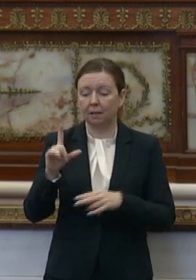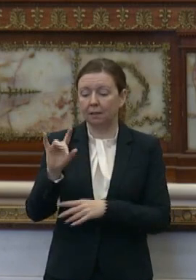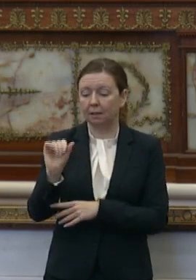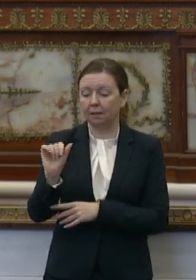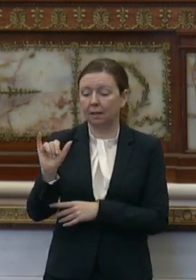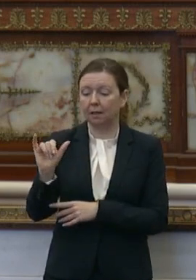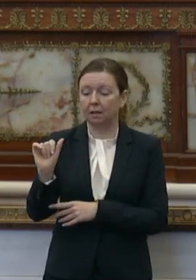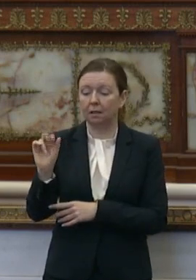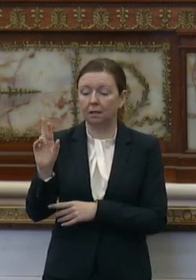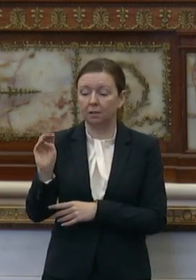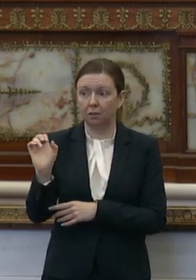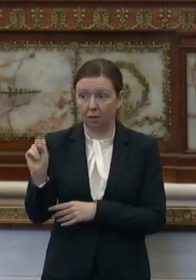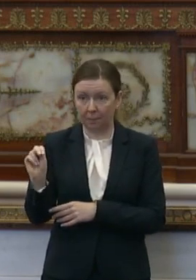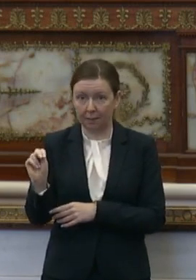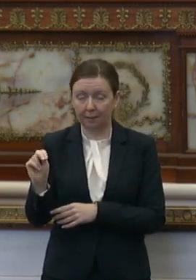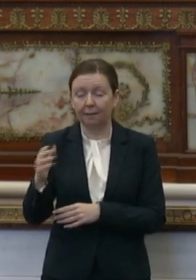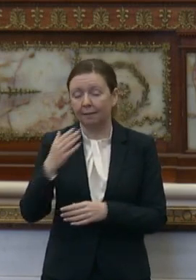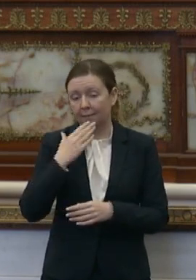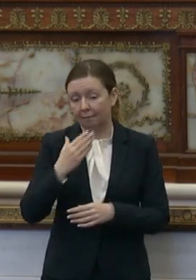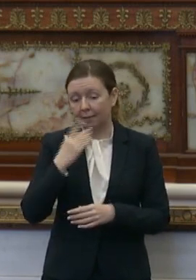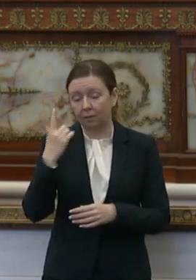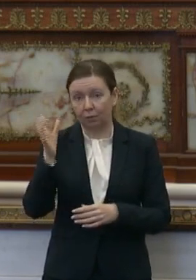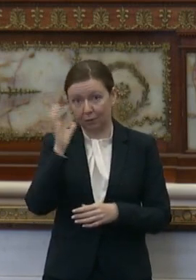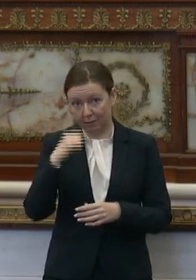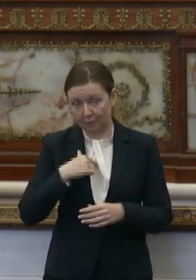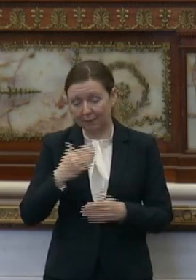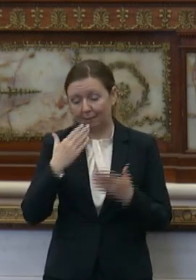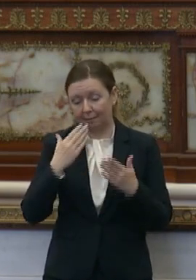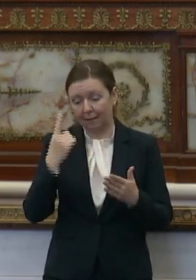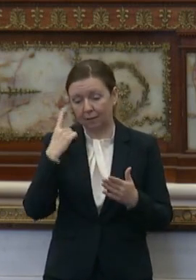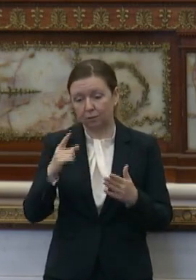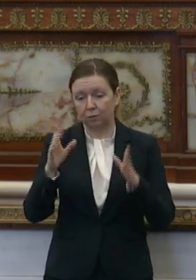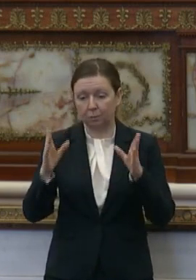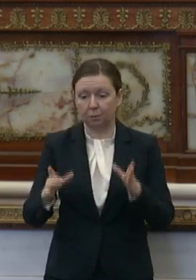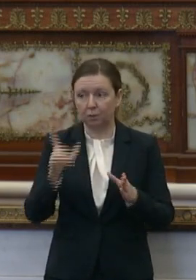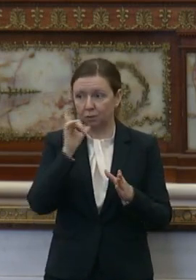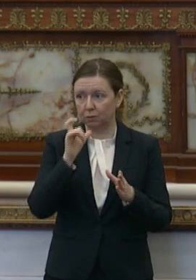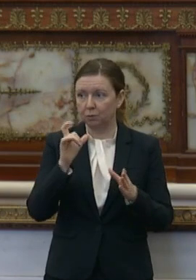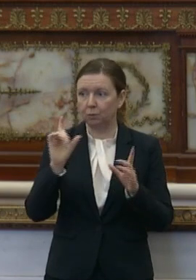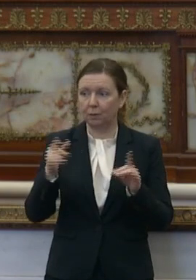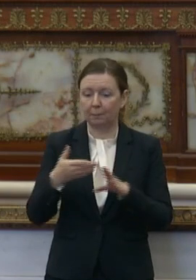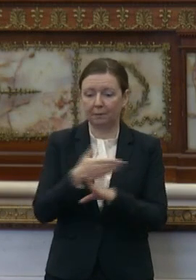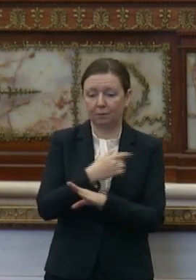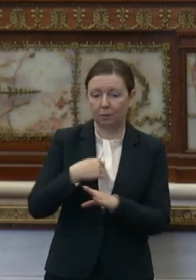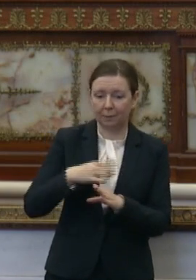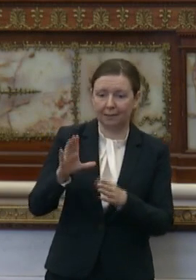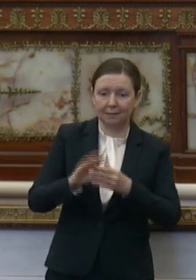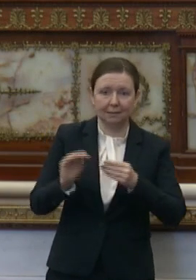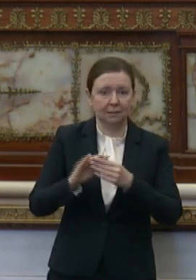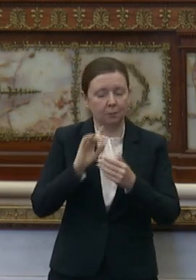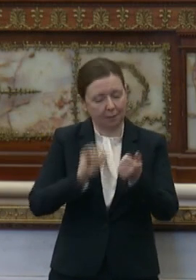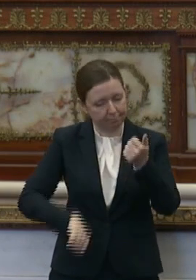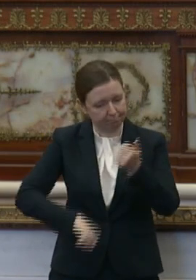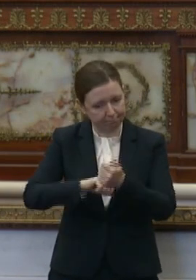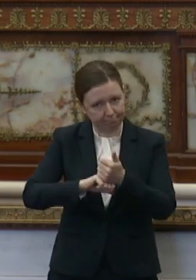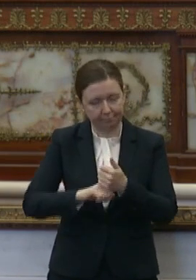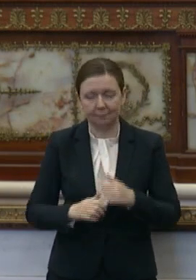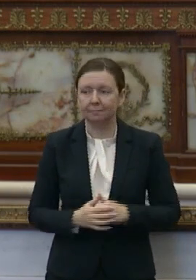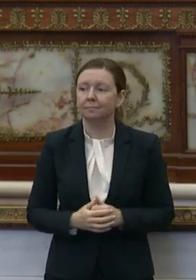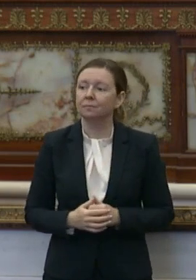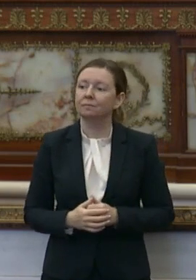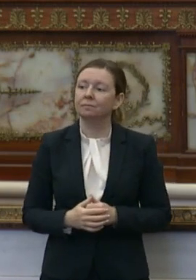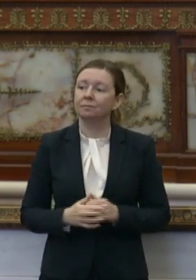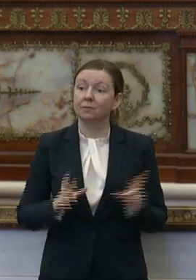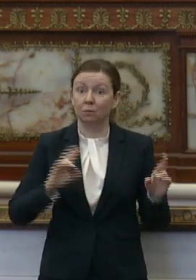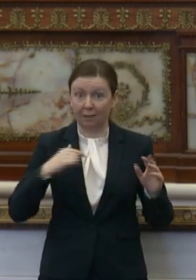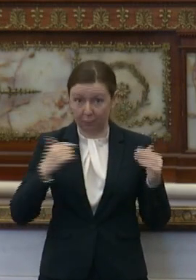Yarman. And thank you for hearing me. And thank you to the person who went before me, whose testimony I wholeheartedly agree with. Are you